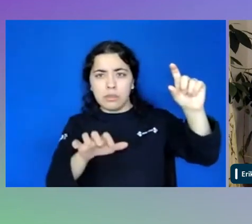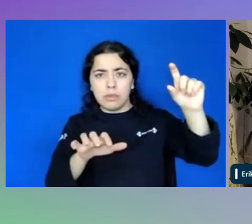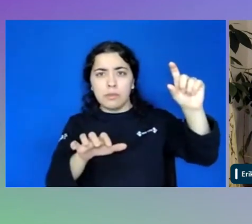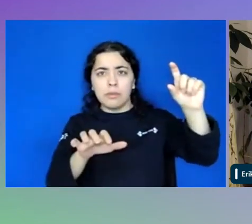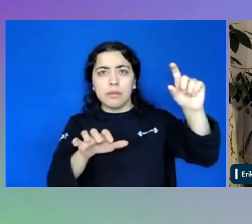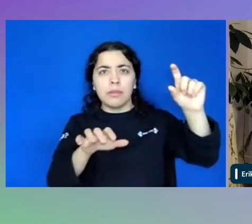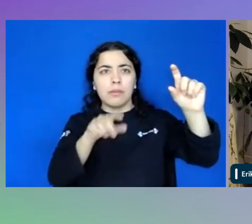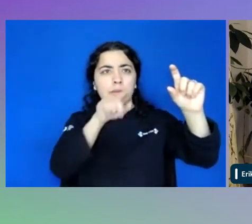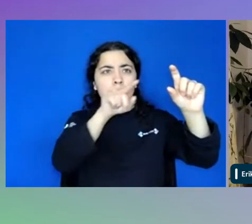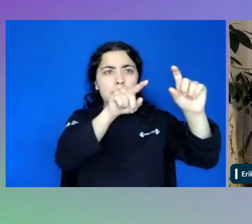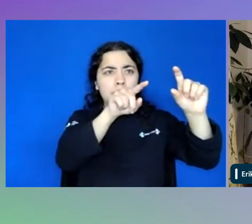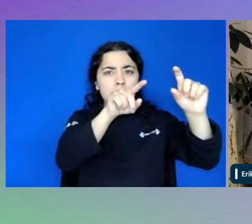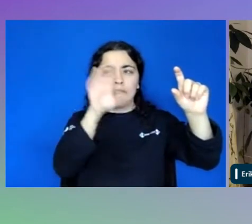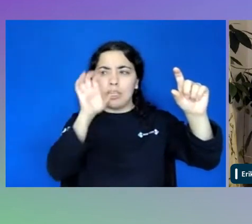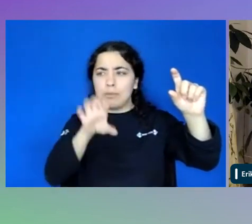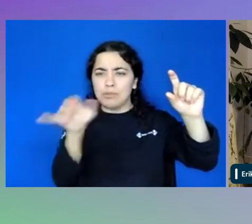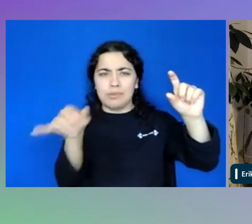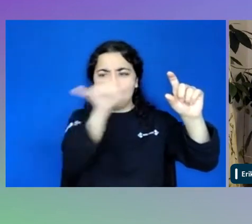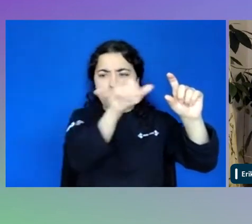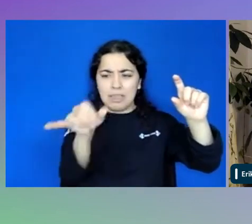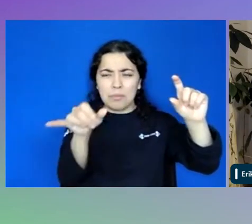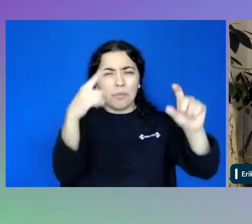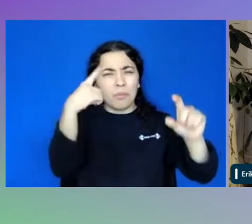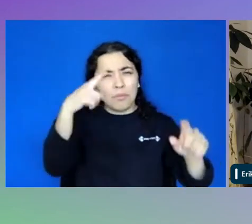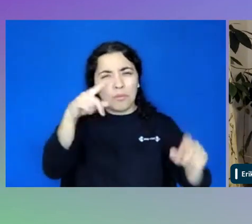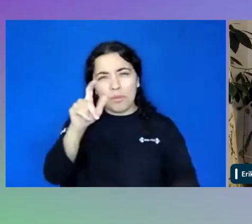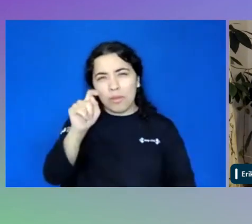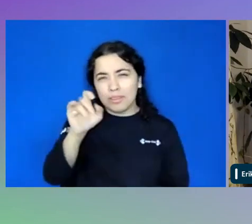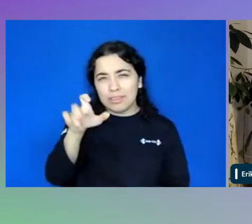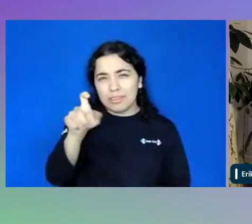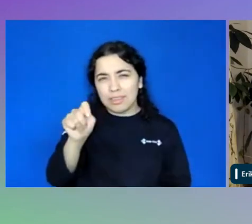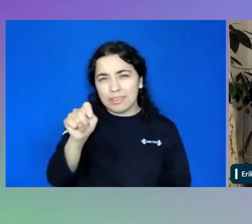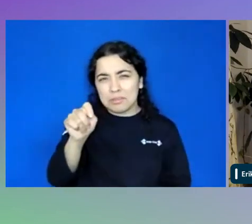image, it doesn't really make sense to have the old text,